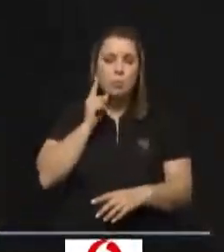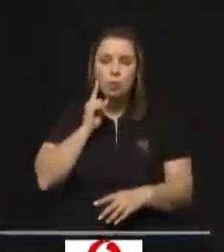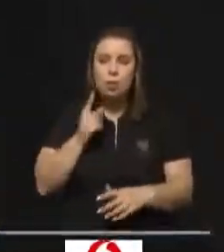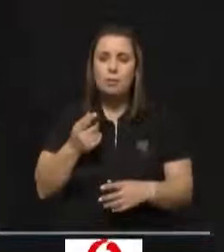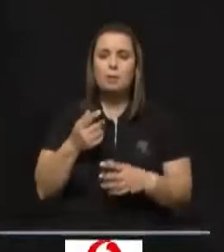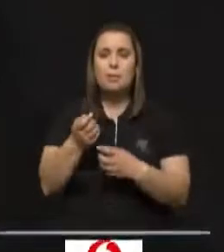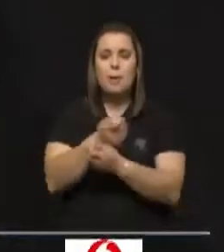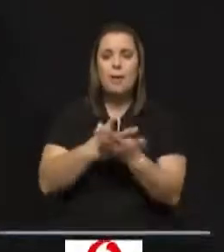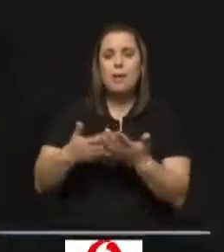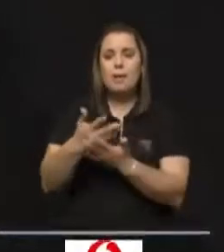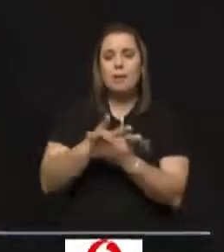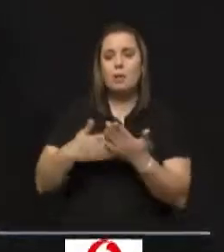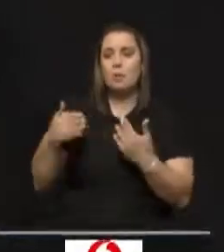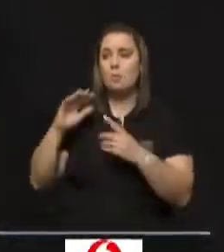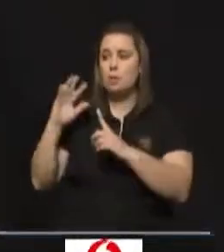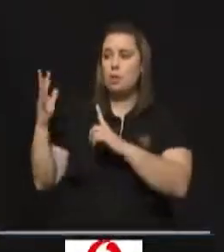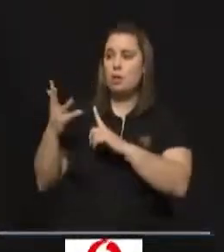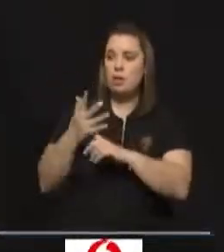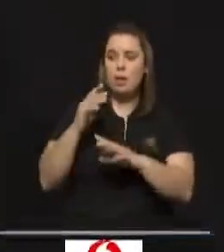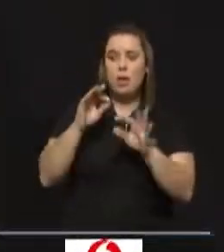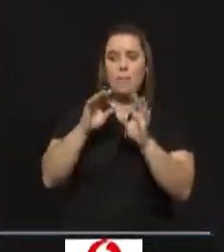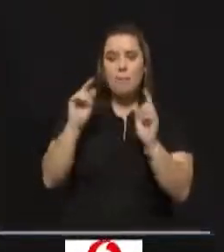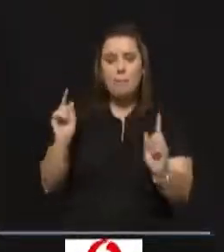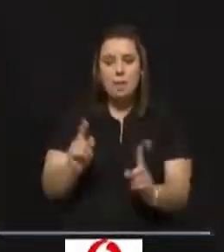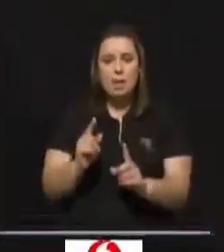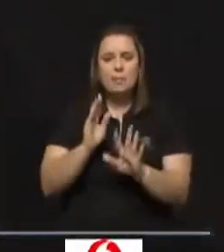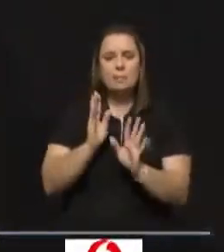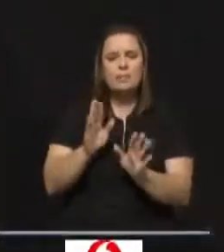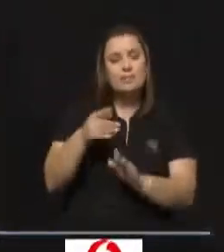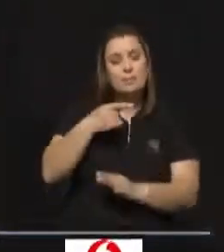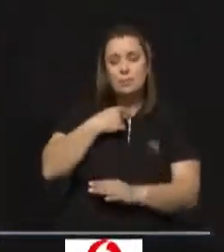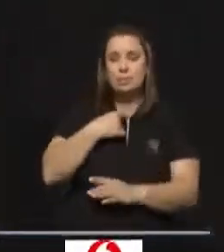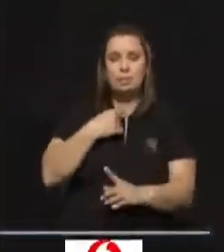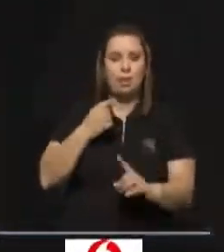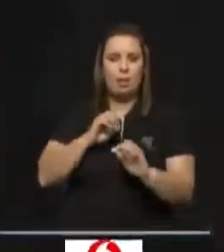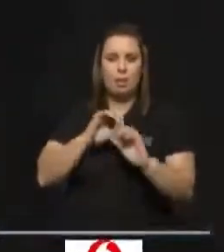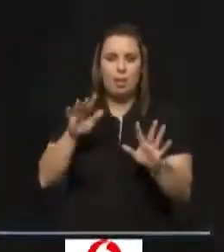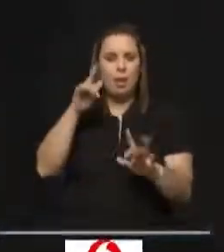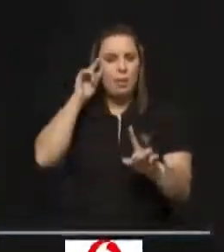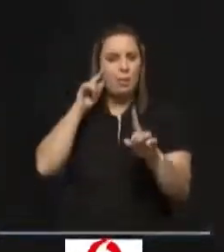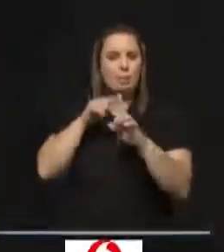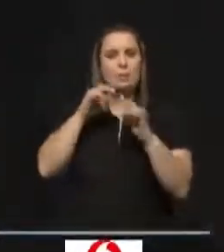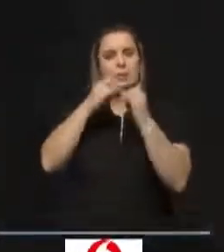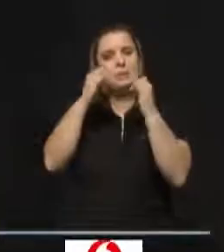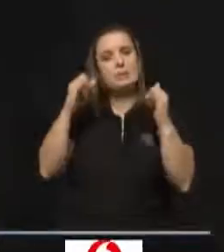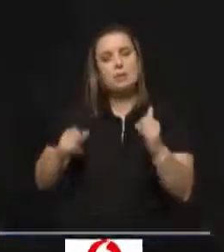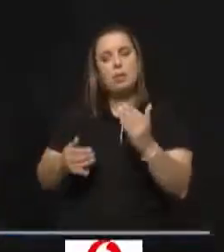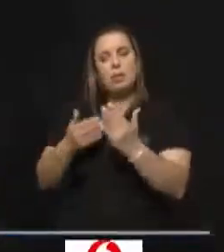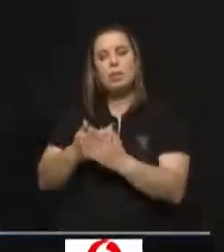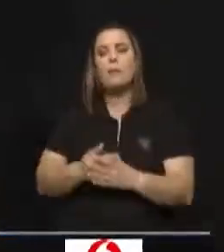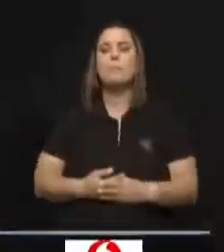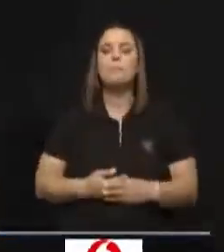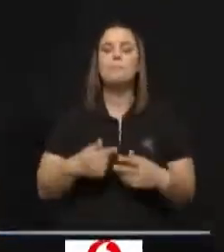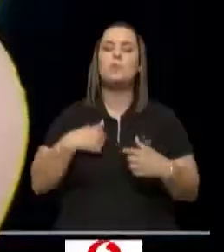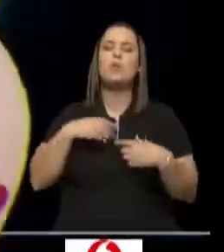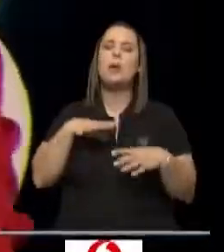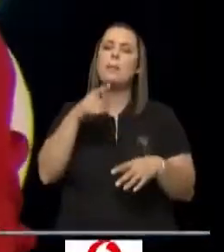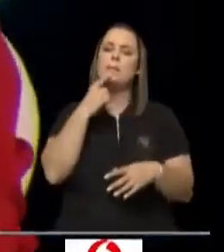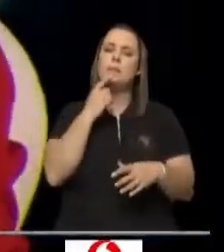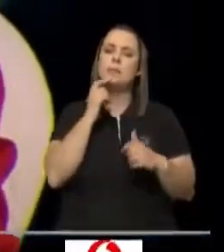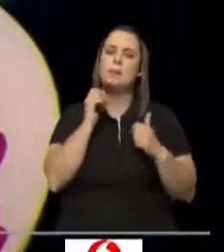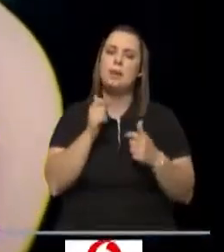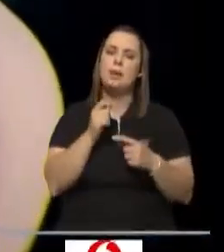is crucial for the digital transformation and for our economy that needs 5G to